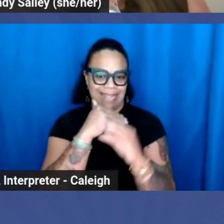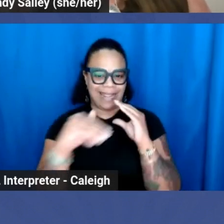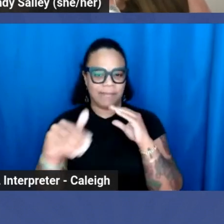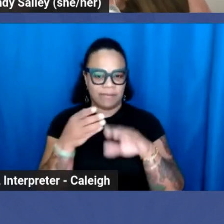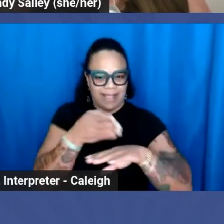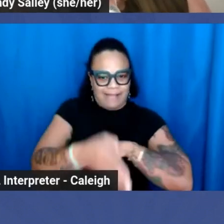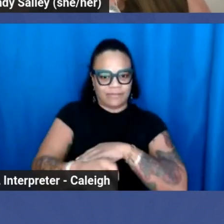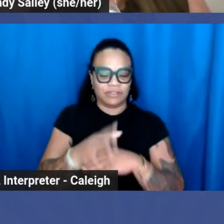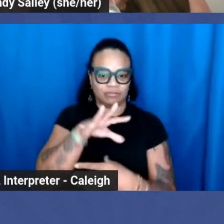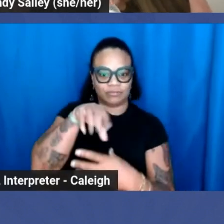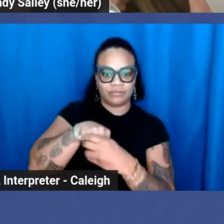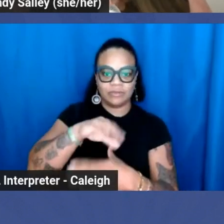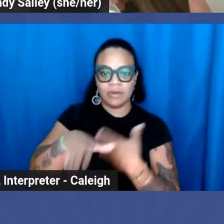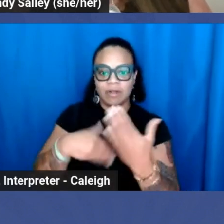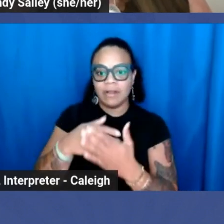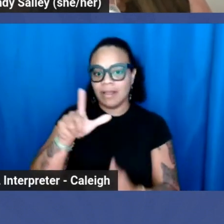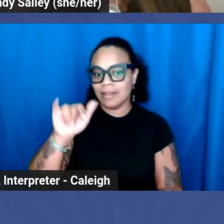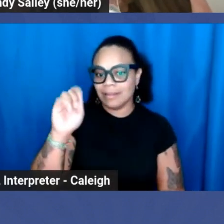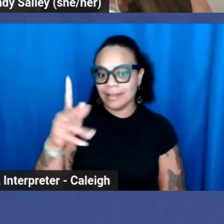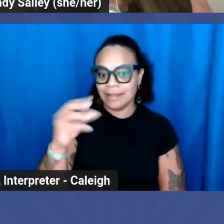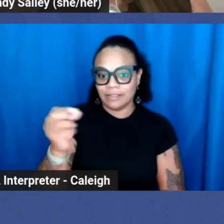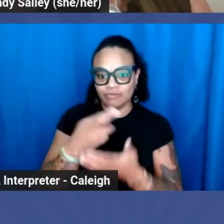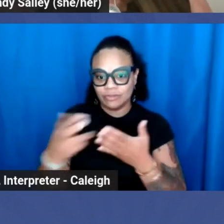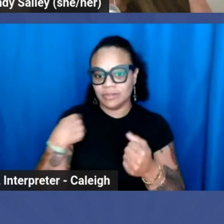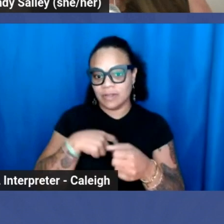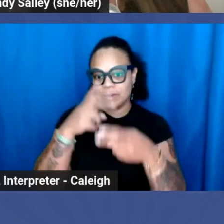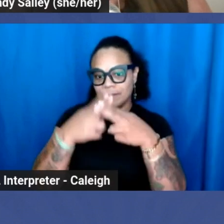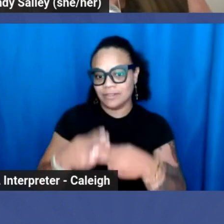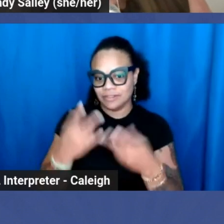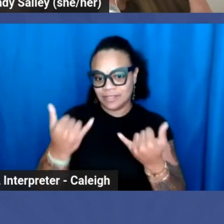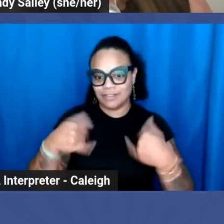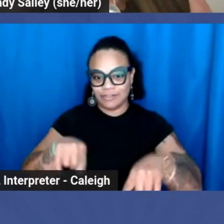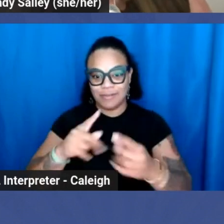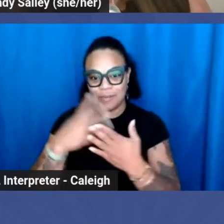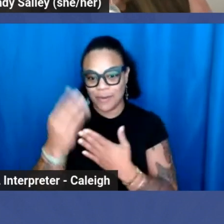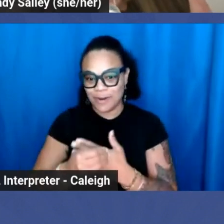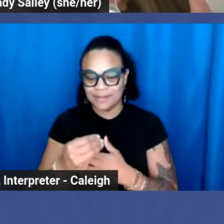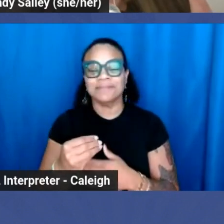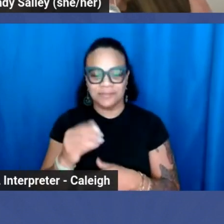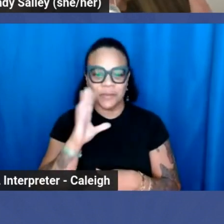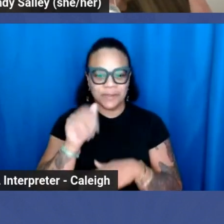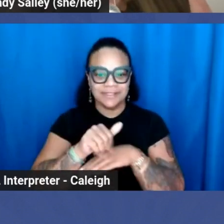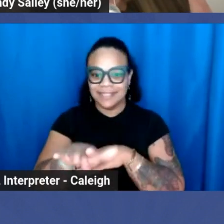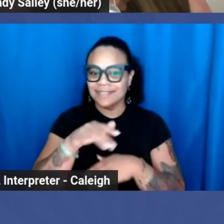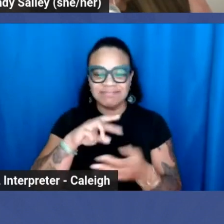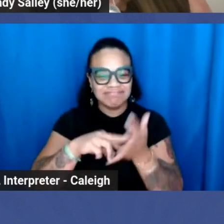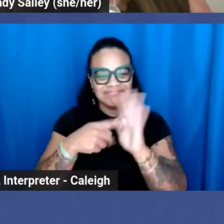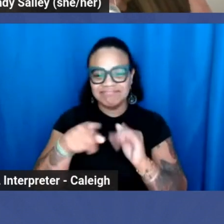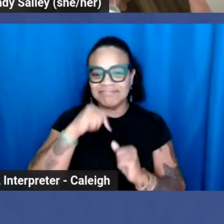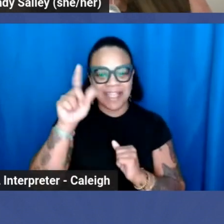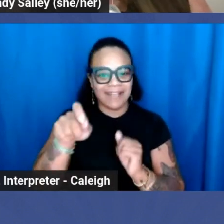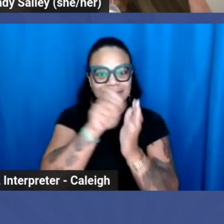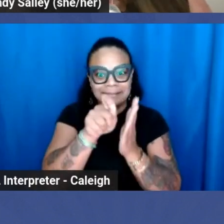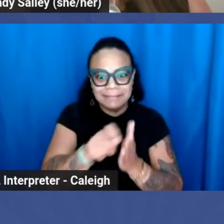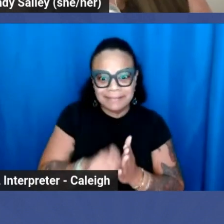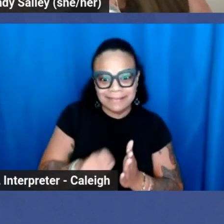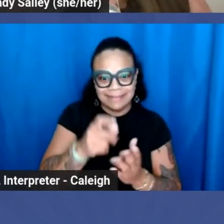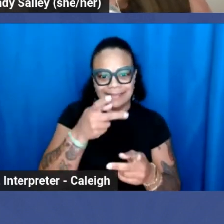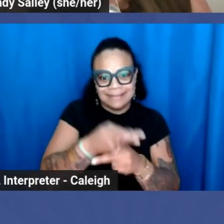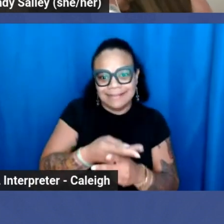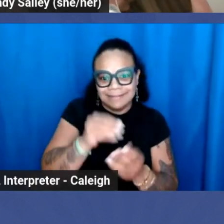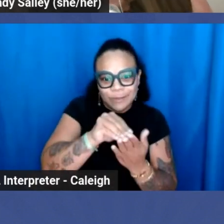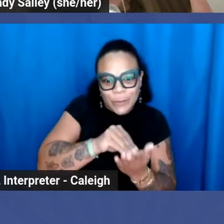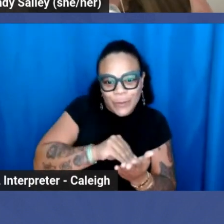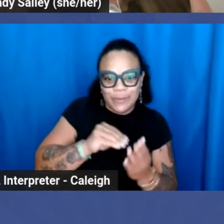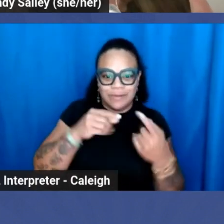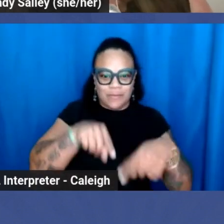any of the links or resources that we mentioned today during our program, so no need to furiously jot anything down while we're talking. There will